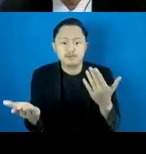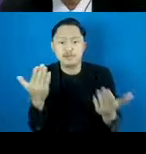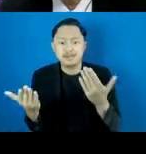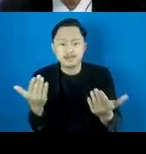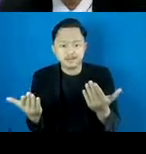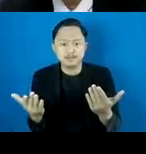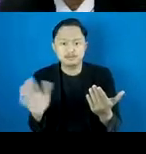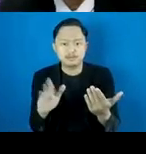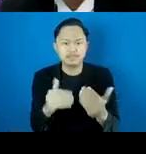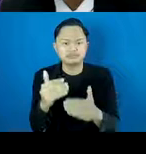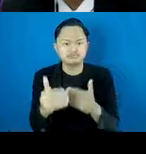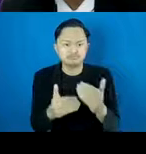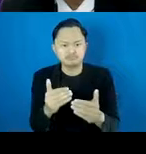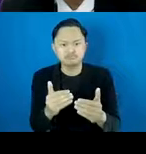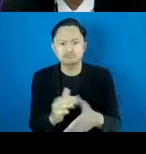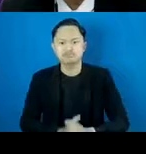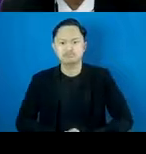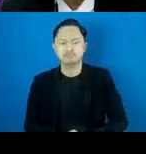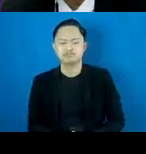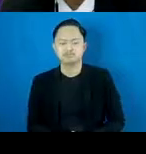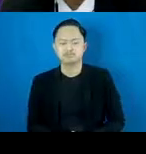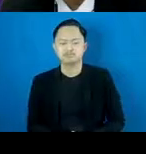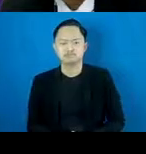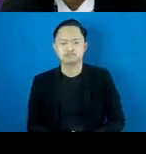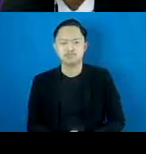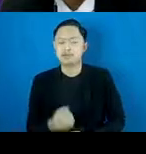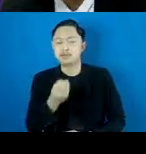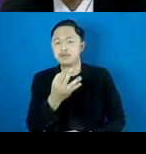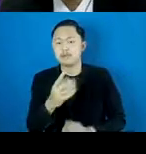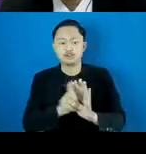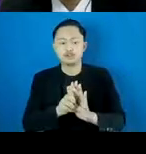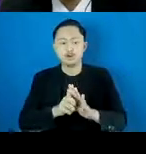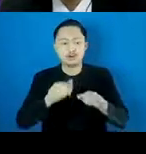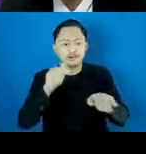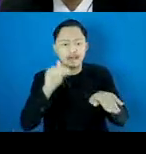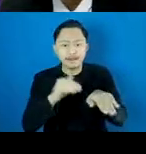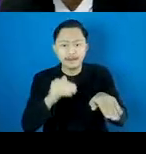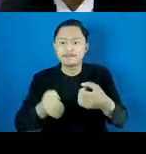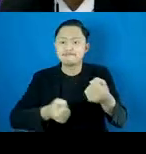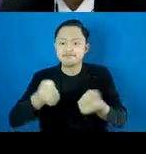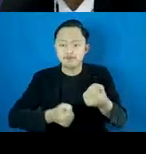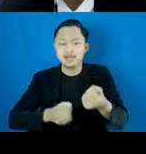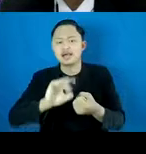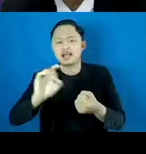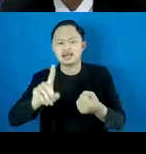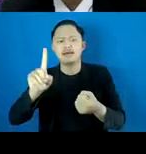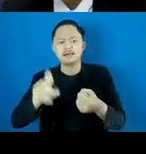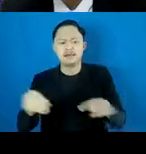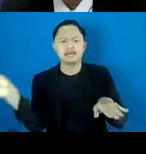as the gross vehicle mass of the vehicle just to accommodate more and more or bigger size